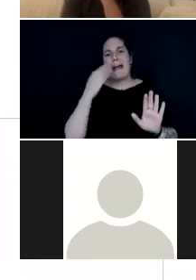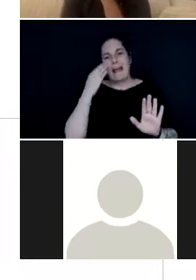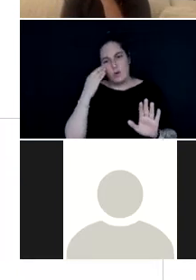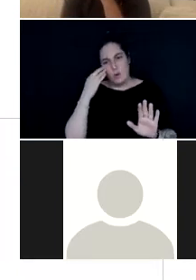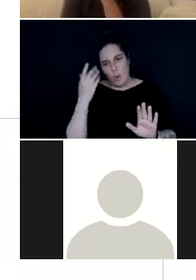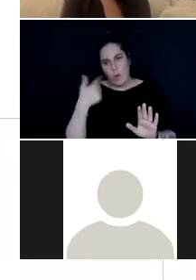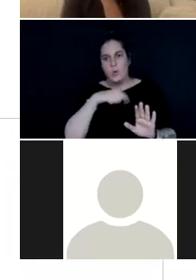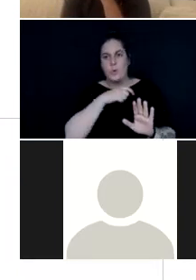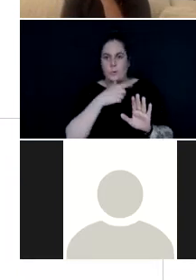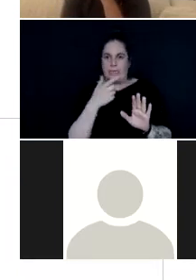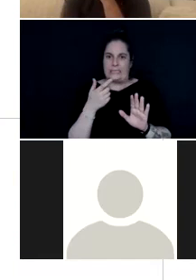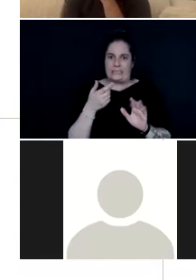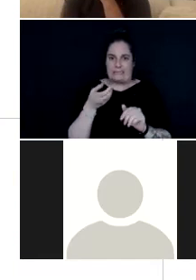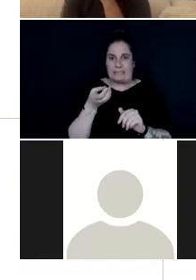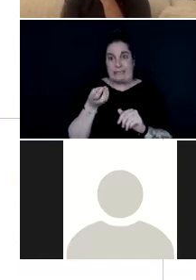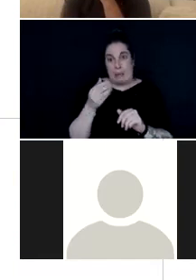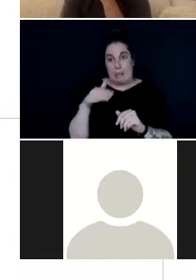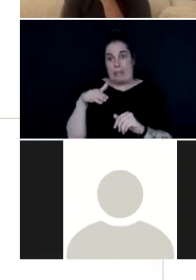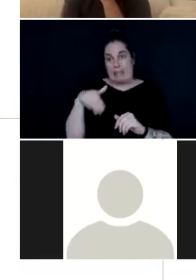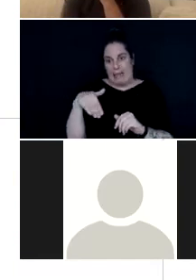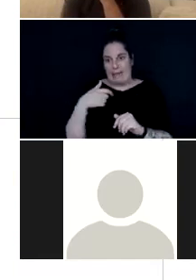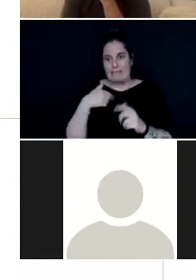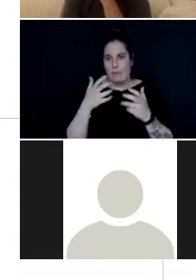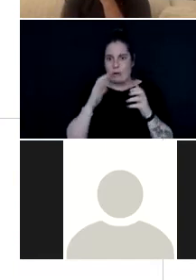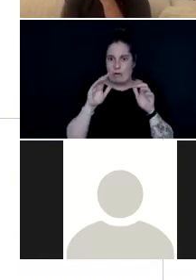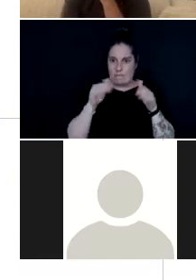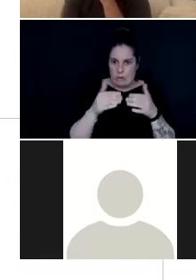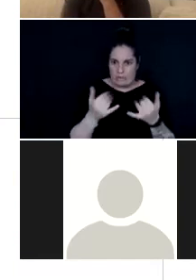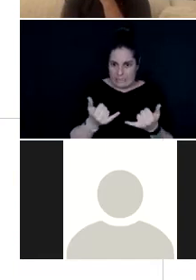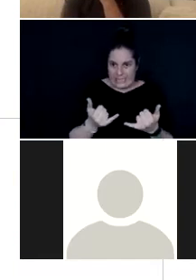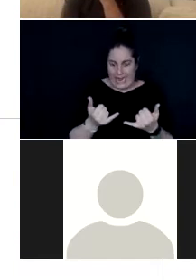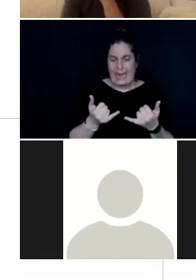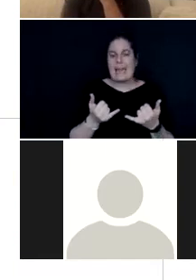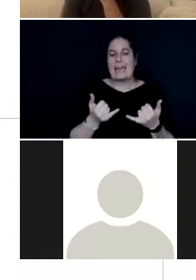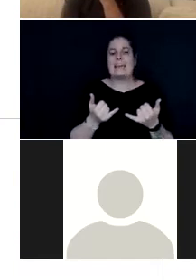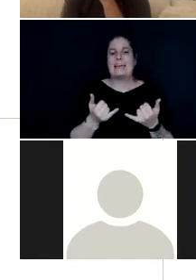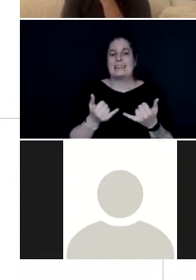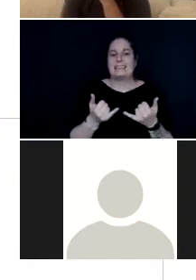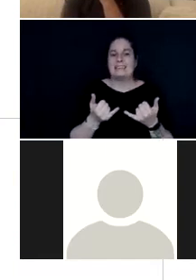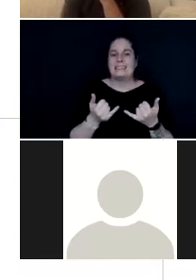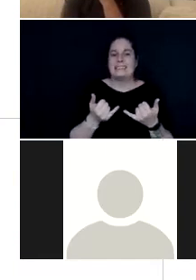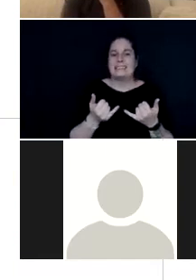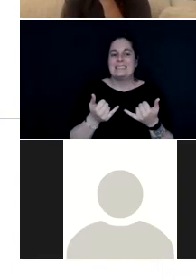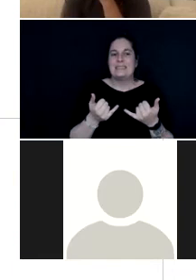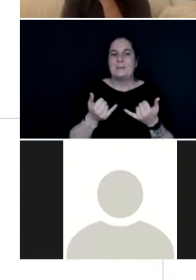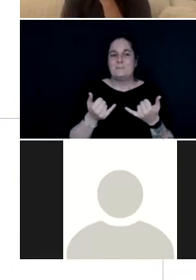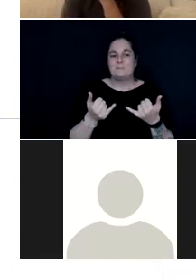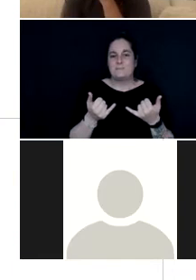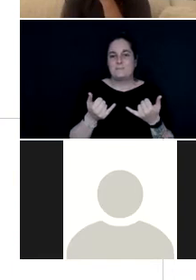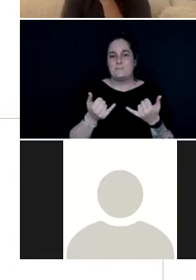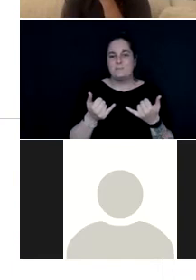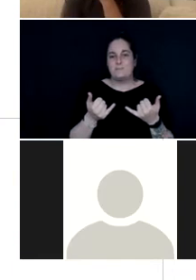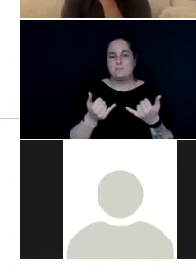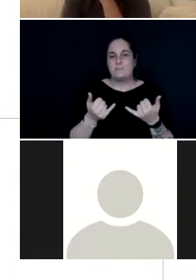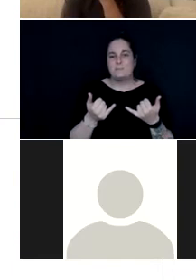bit. That's why I tried to be a little bit more focused in, in terms of the